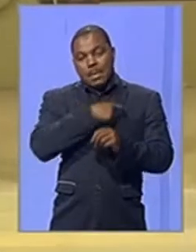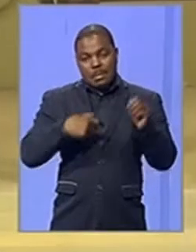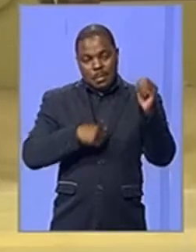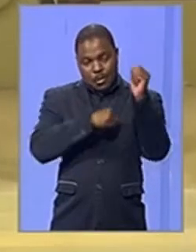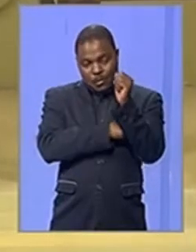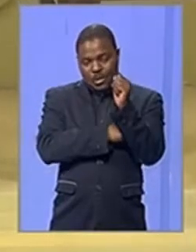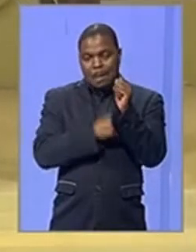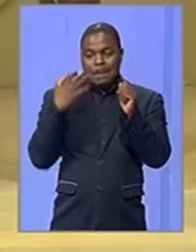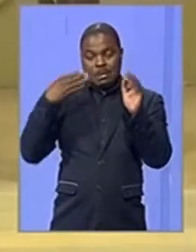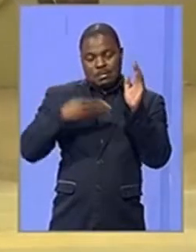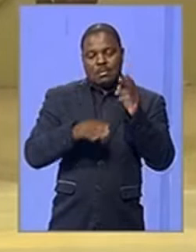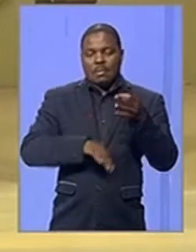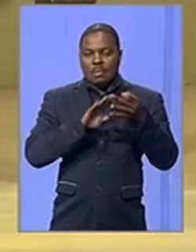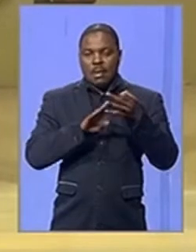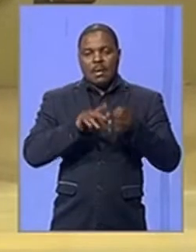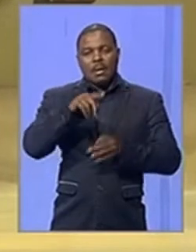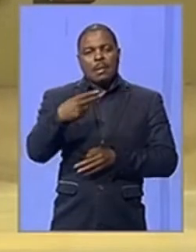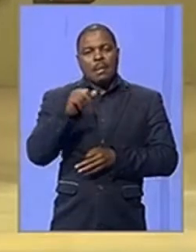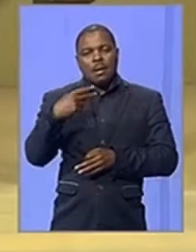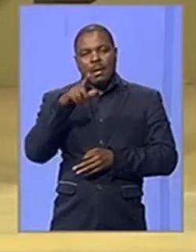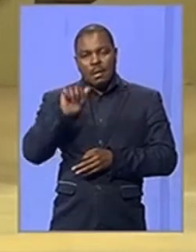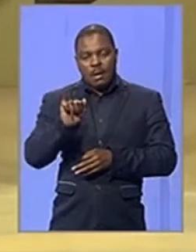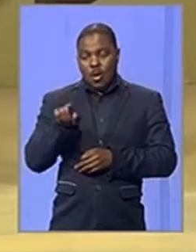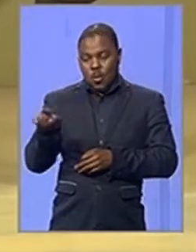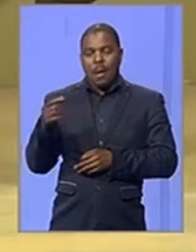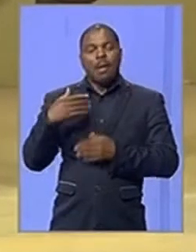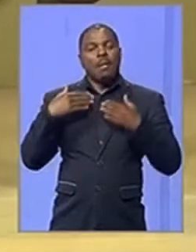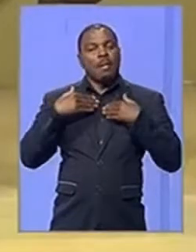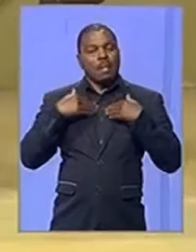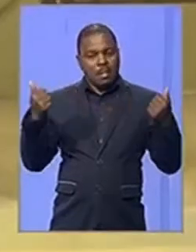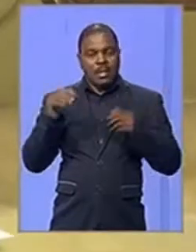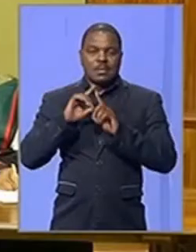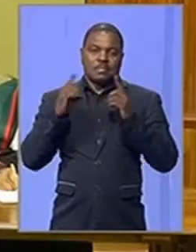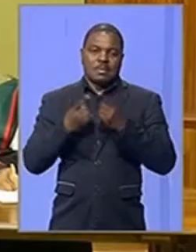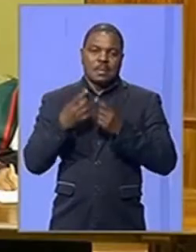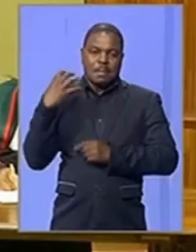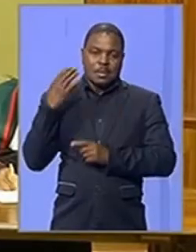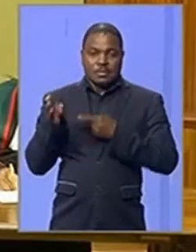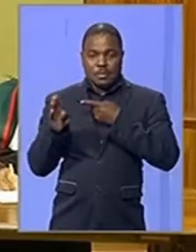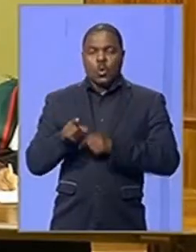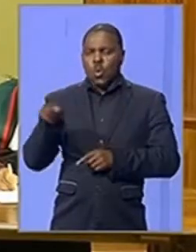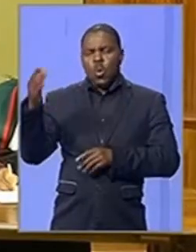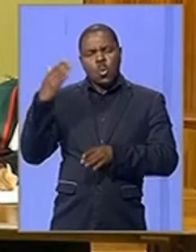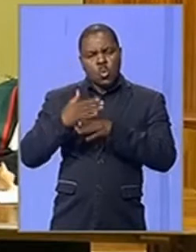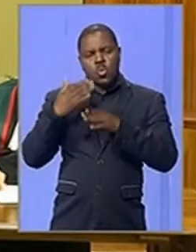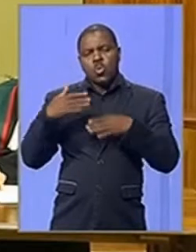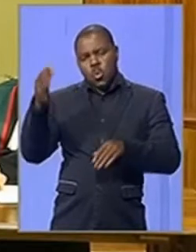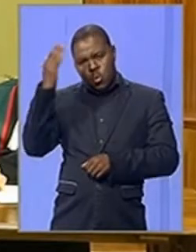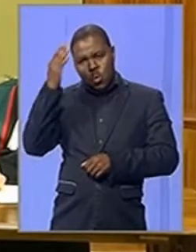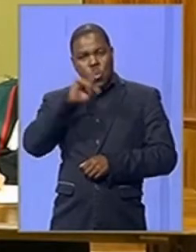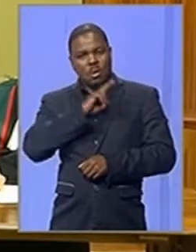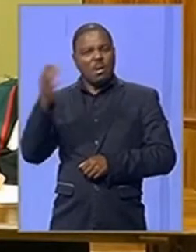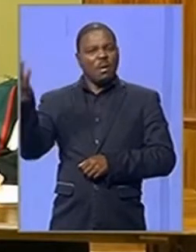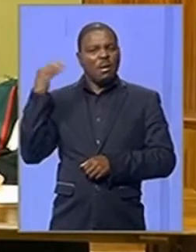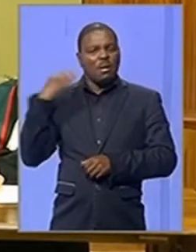Joe Phahla ke tona ya maphelo. Phahla o na le tsebo e tseneletšego ka mošomo wo, o be a šoma bjalo ka